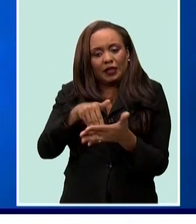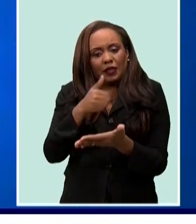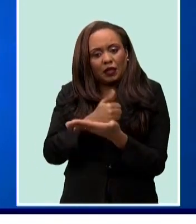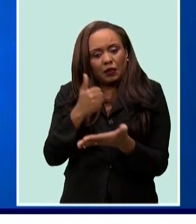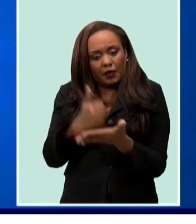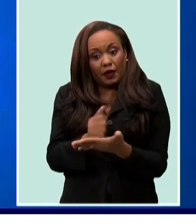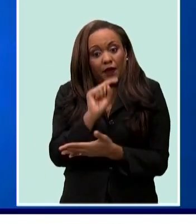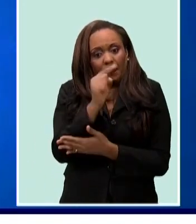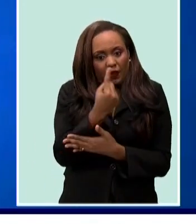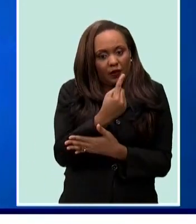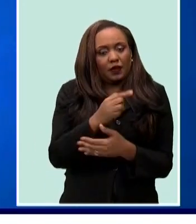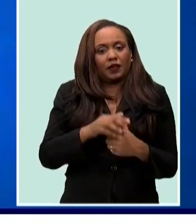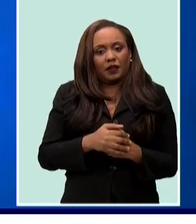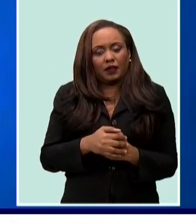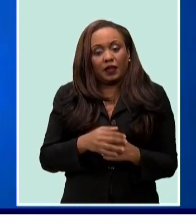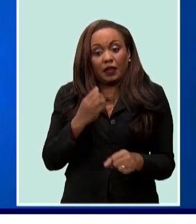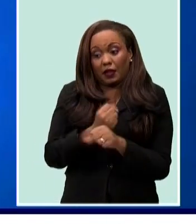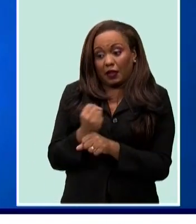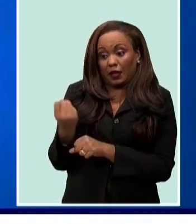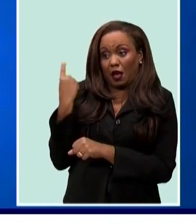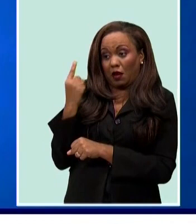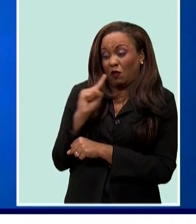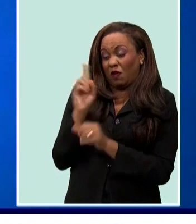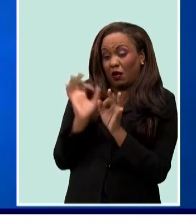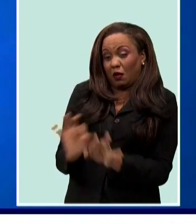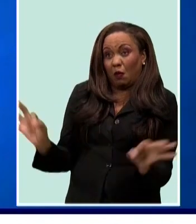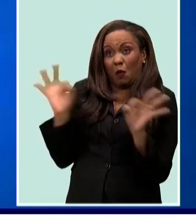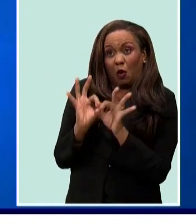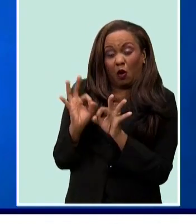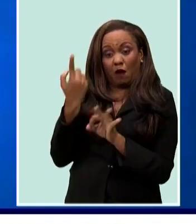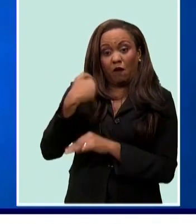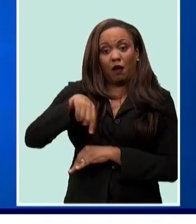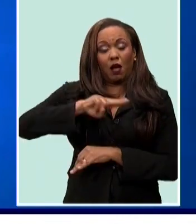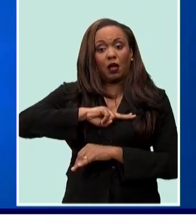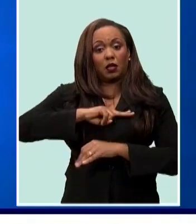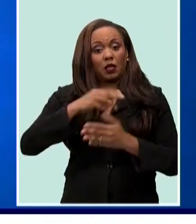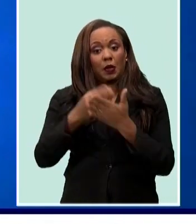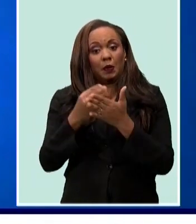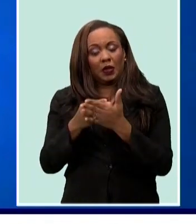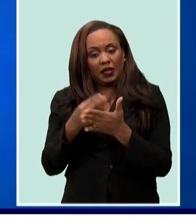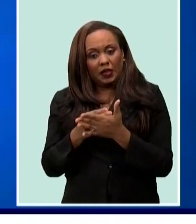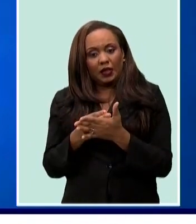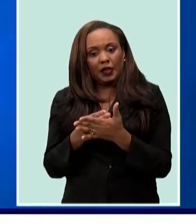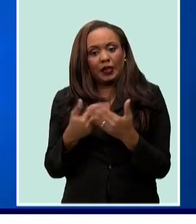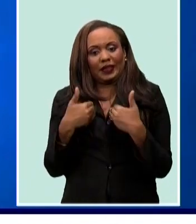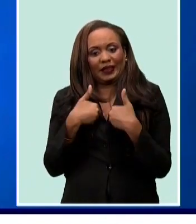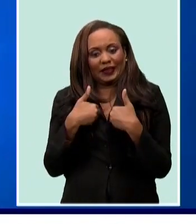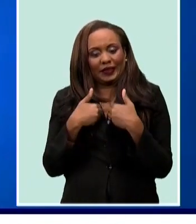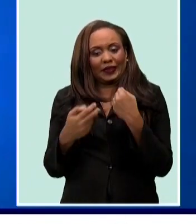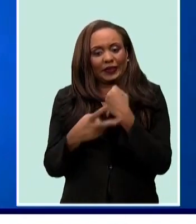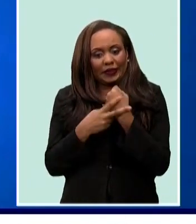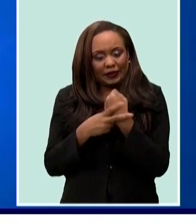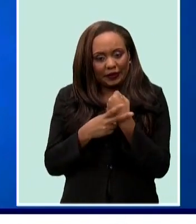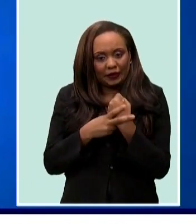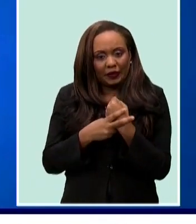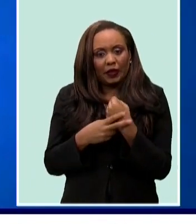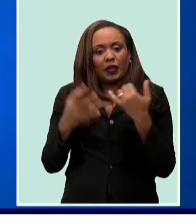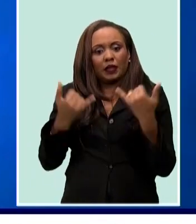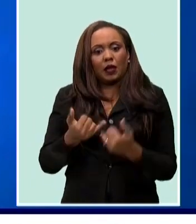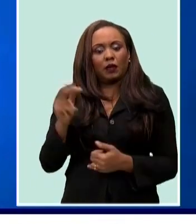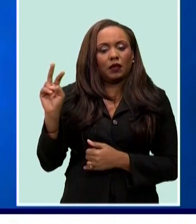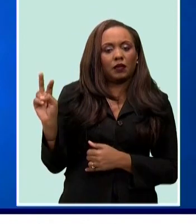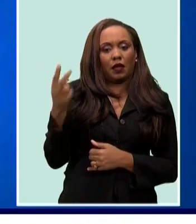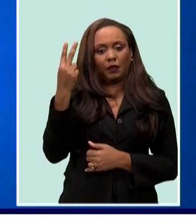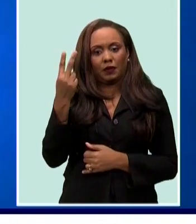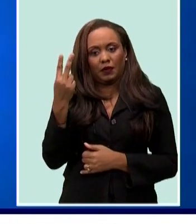first. And so last year was necessarily about building up the reserves, which in 9 months have more than doubled